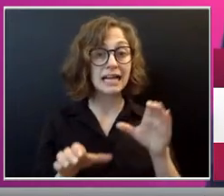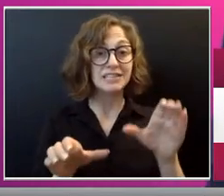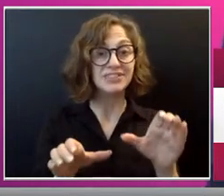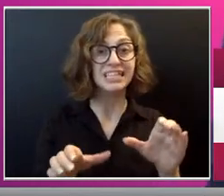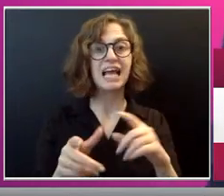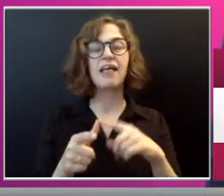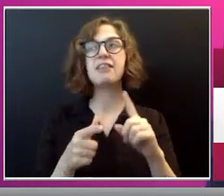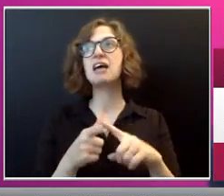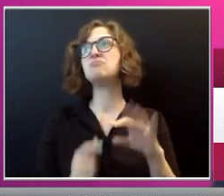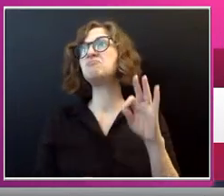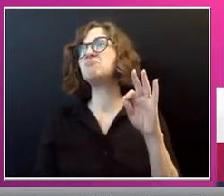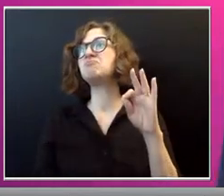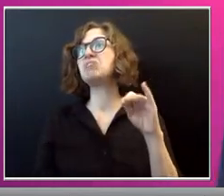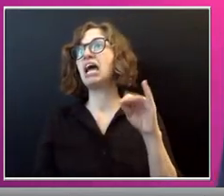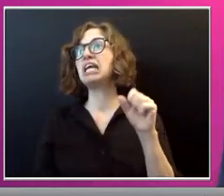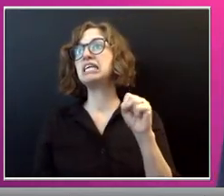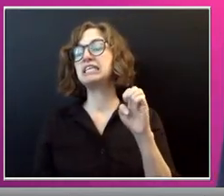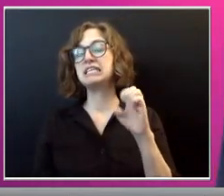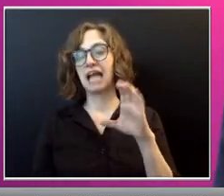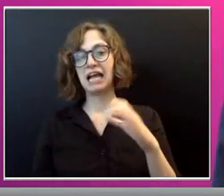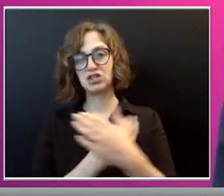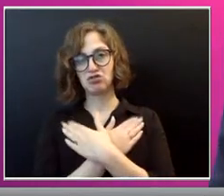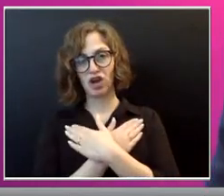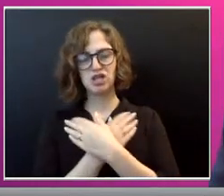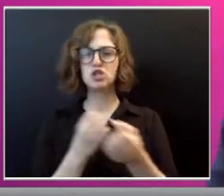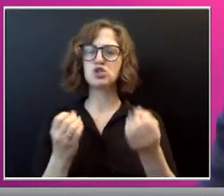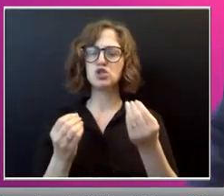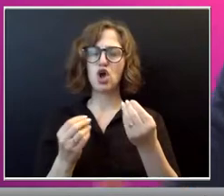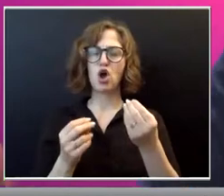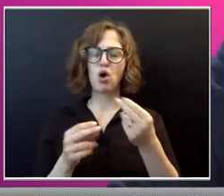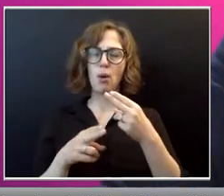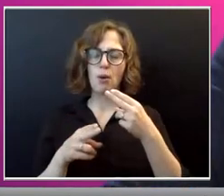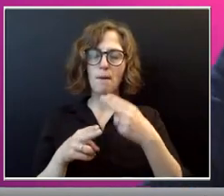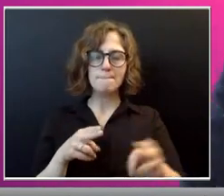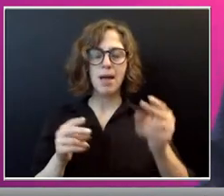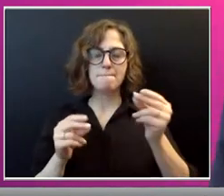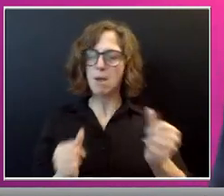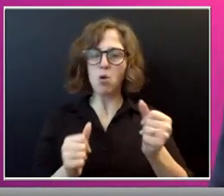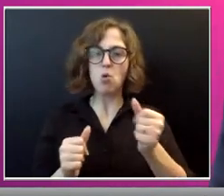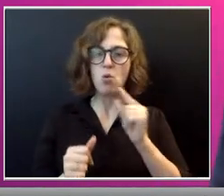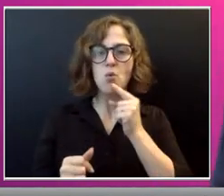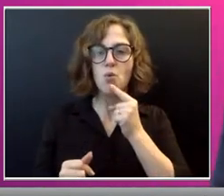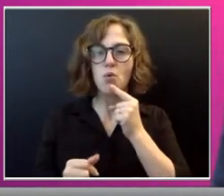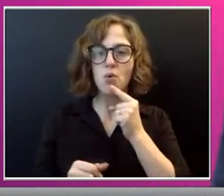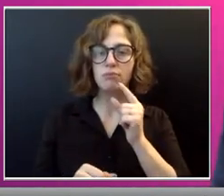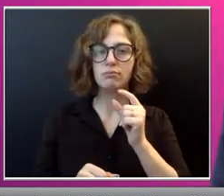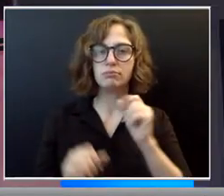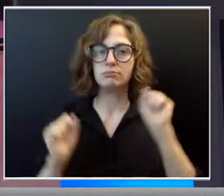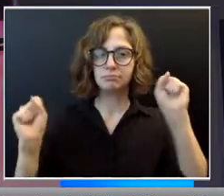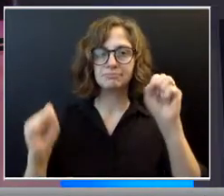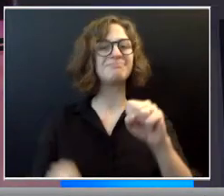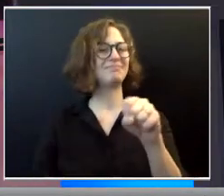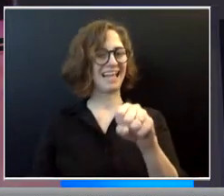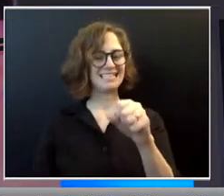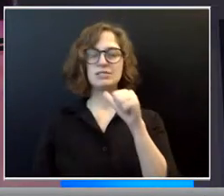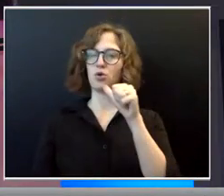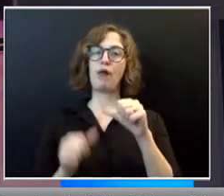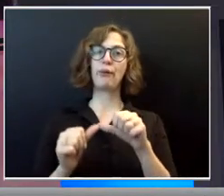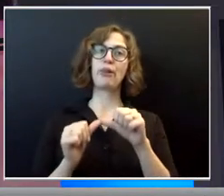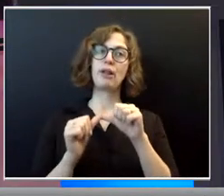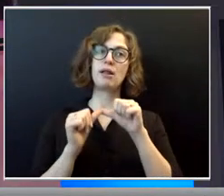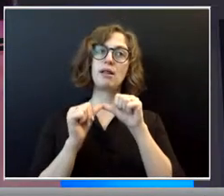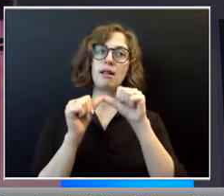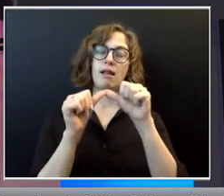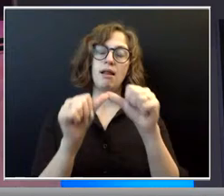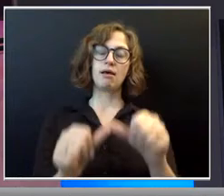seconds of rest. So quick bursts. Yes, rather than continuous activity. And how long does the workout take